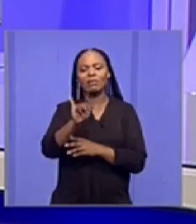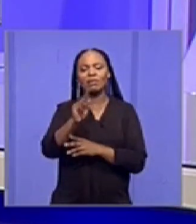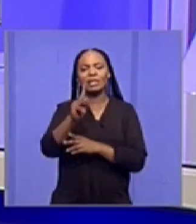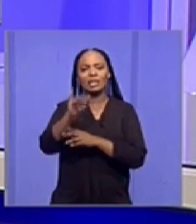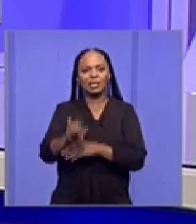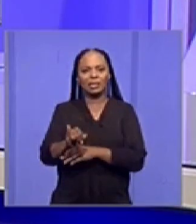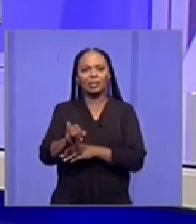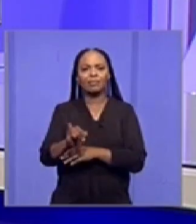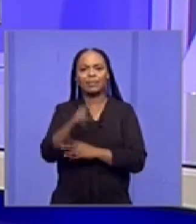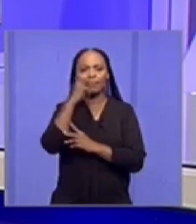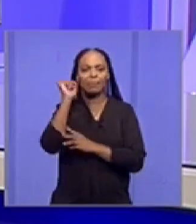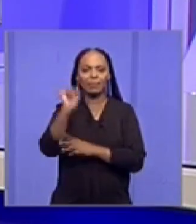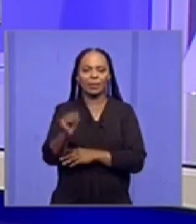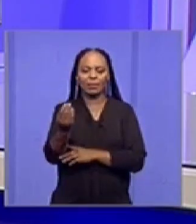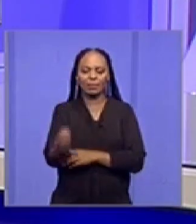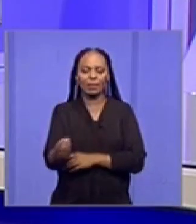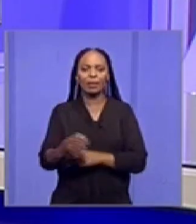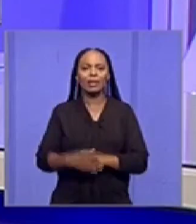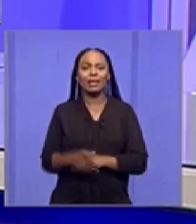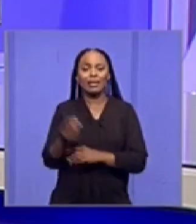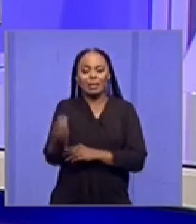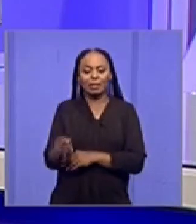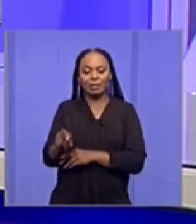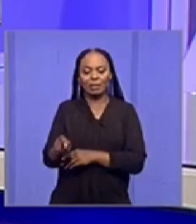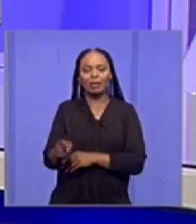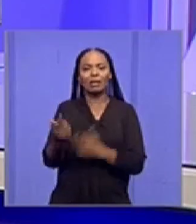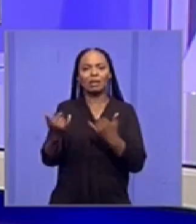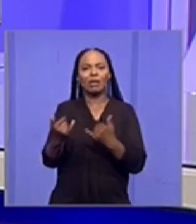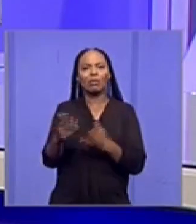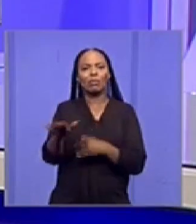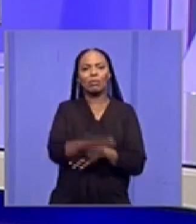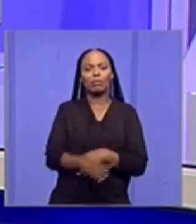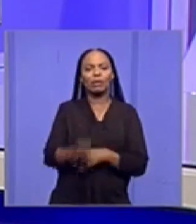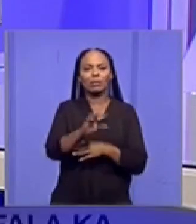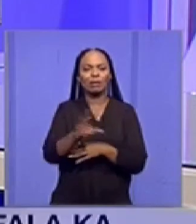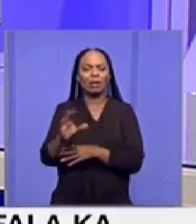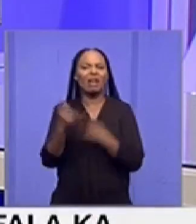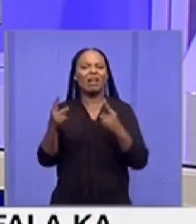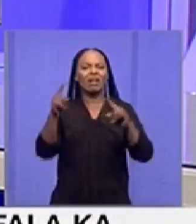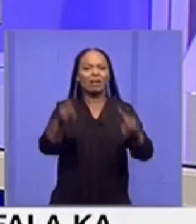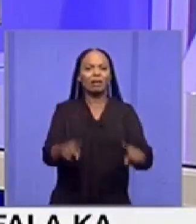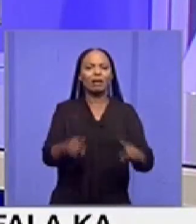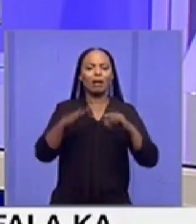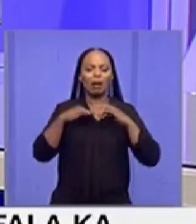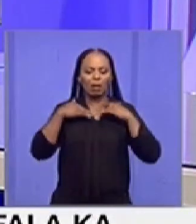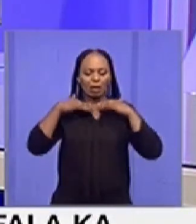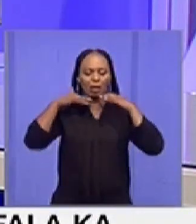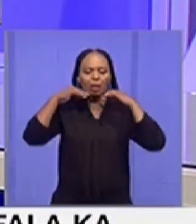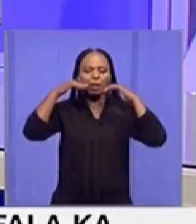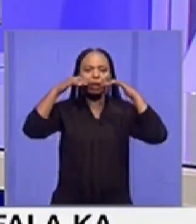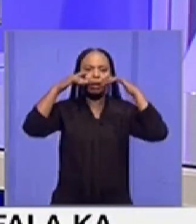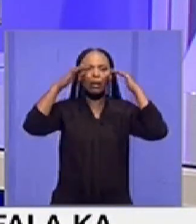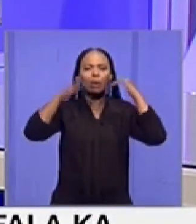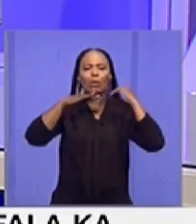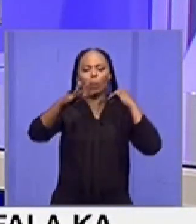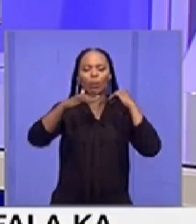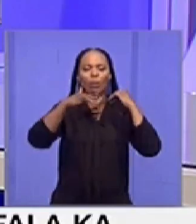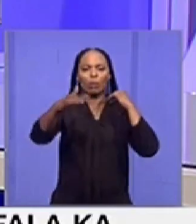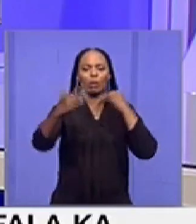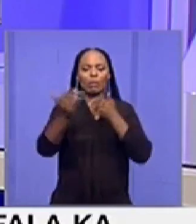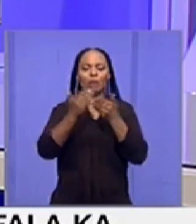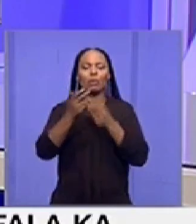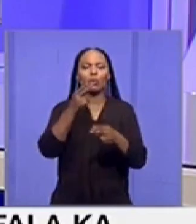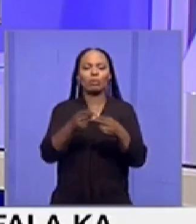Viki. Go kwala gore Viki wa ka provinseng ya Kapa Bohlabela o goditšwa gamilwe ke meetse gaufi le dintlwana tša